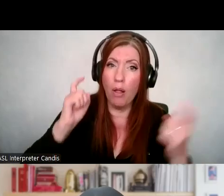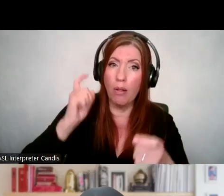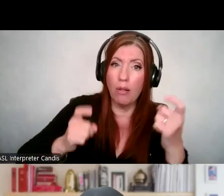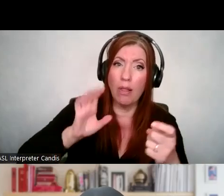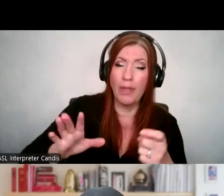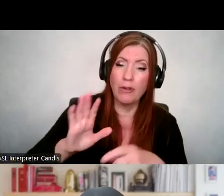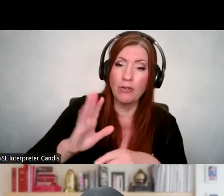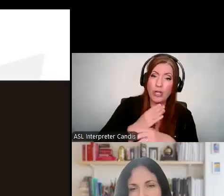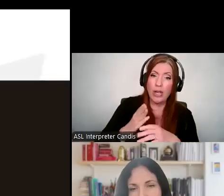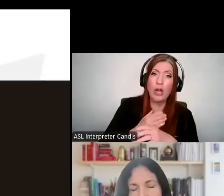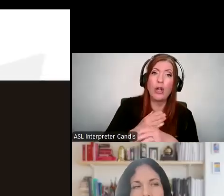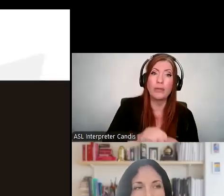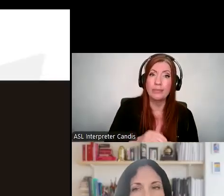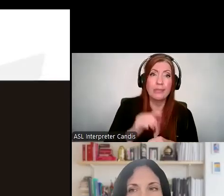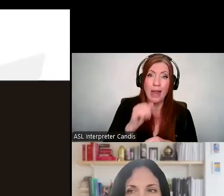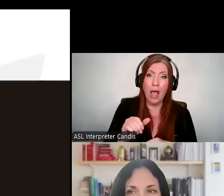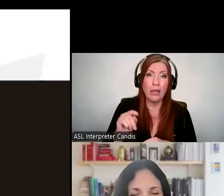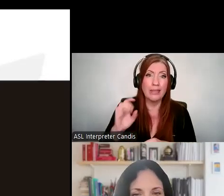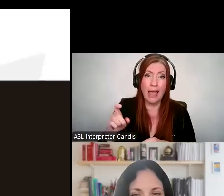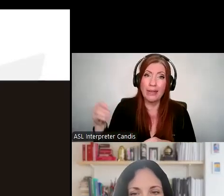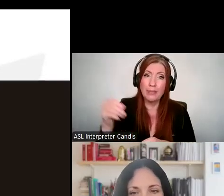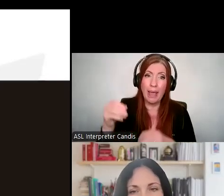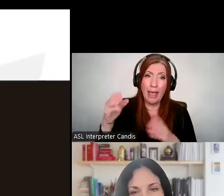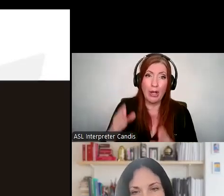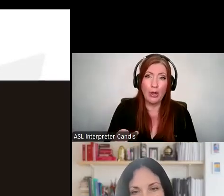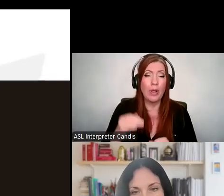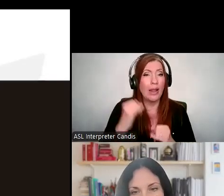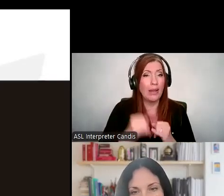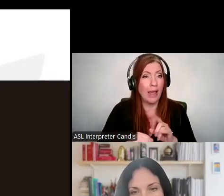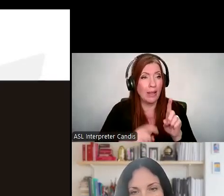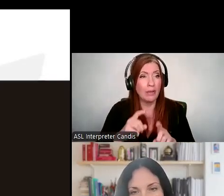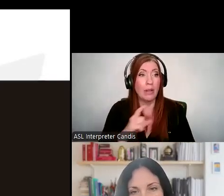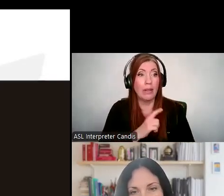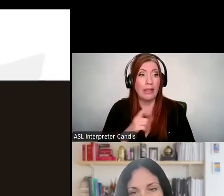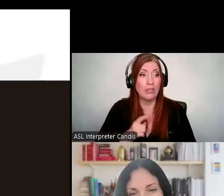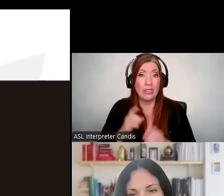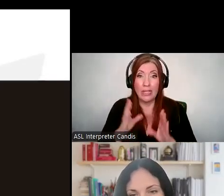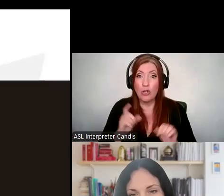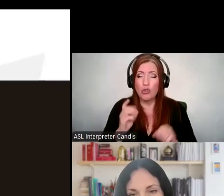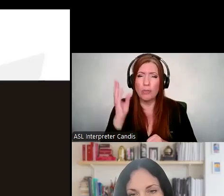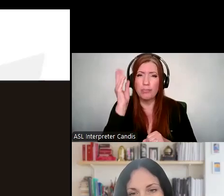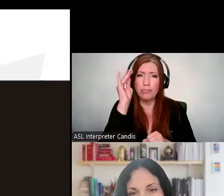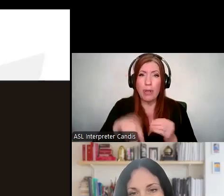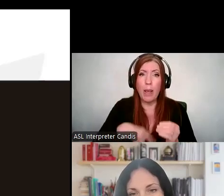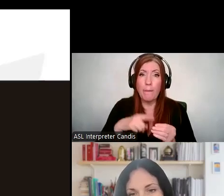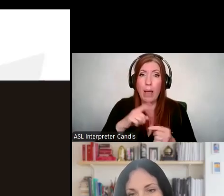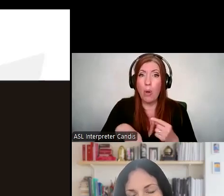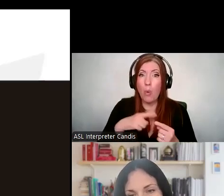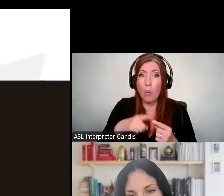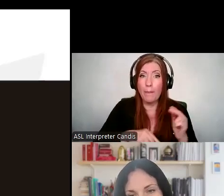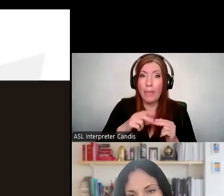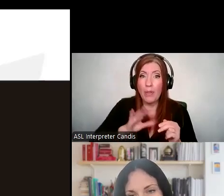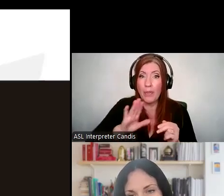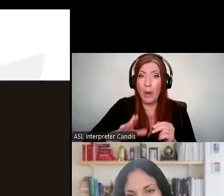on local taxpayers. And just last question, what should legislators be thinking of when they're building out their budgets to help